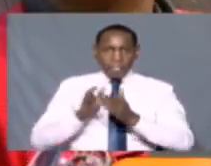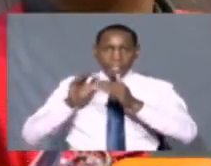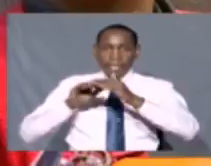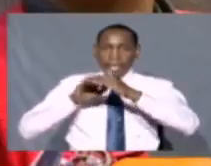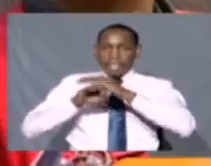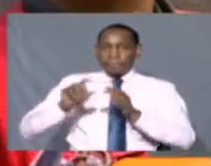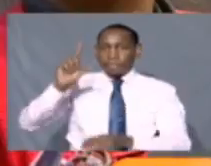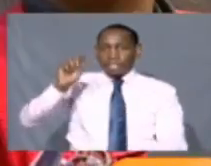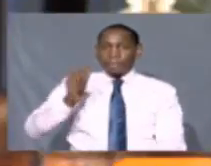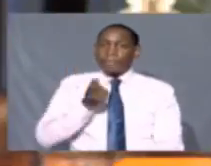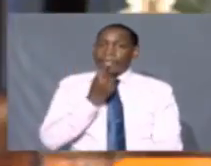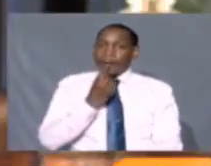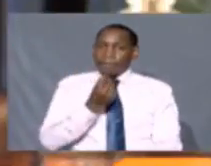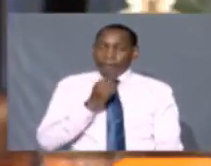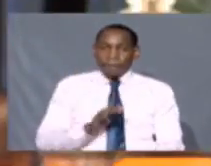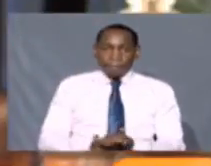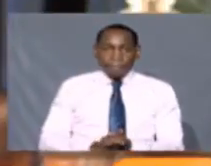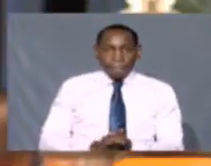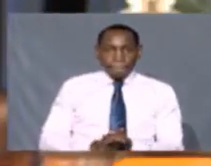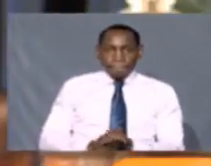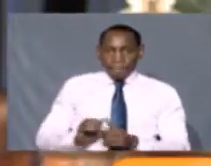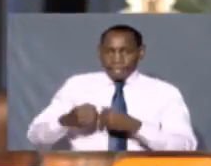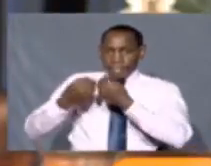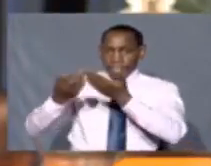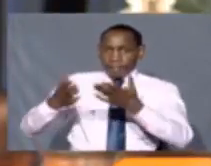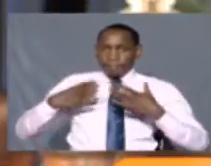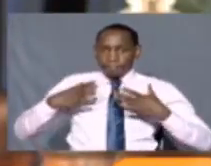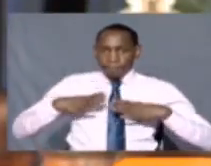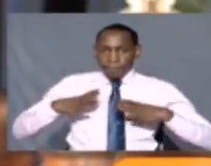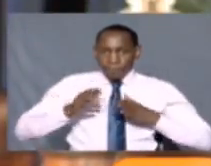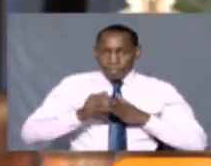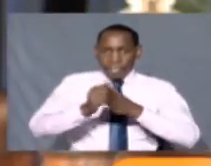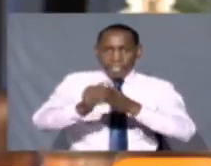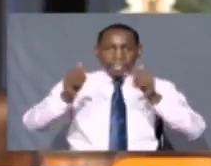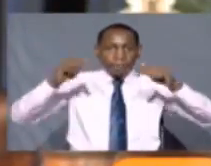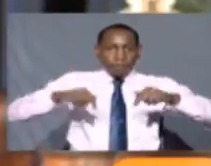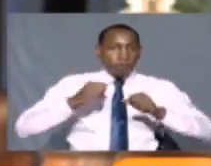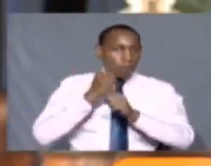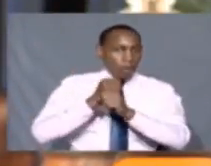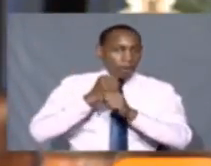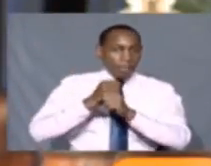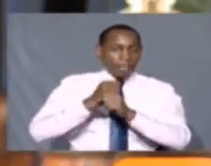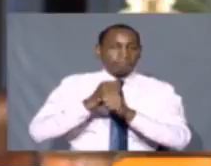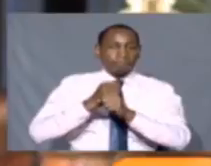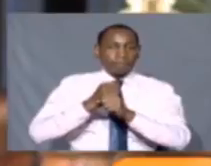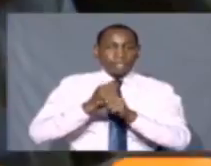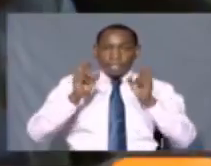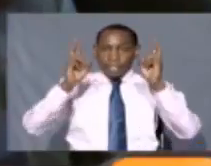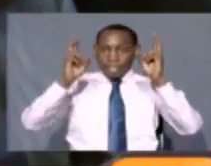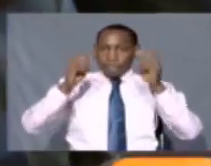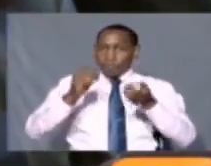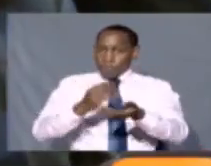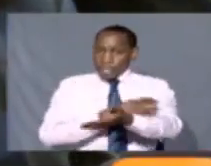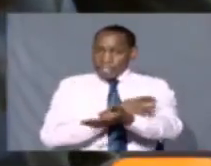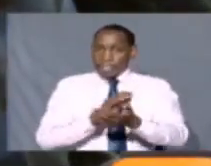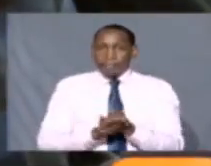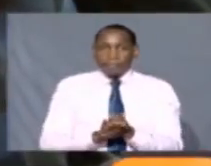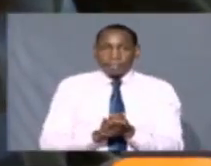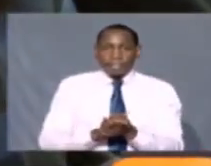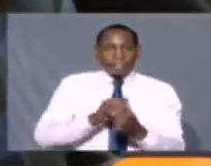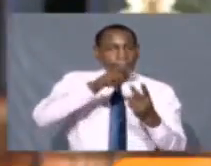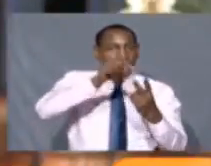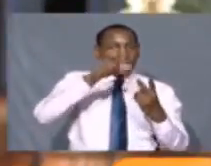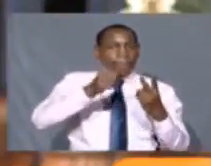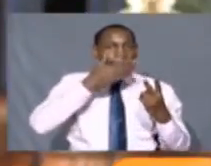yet affordable treatment. I leave it to those who are in leadership today to do something about this cancer. It chooses the